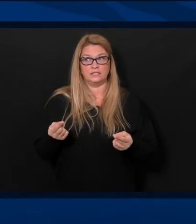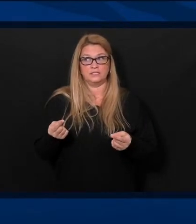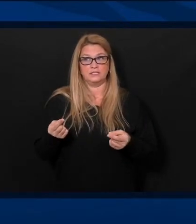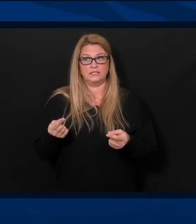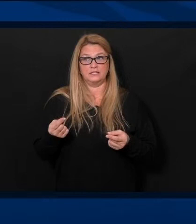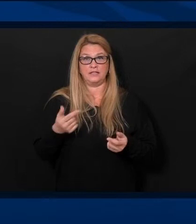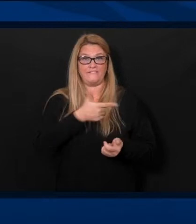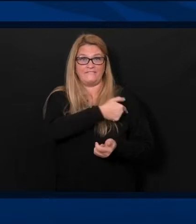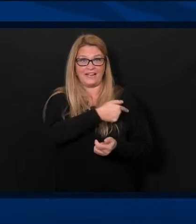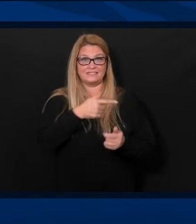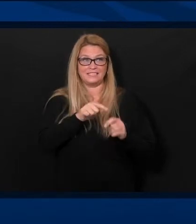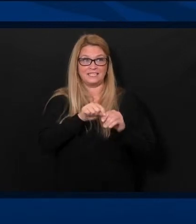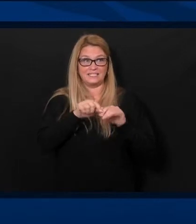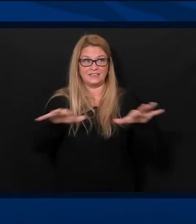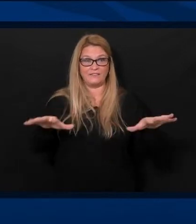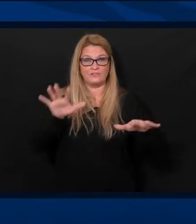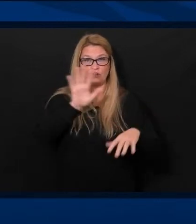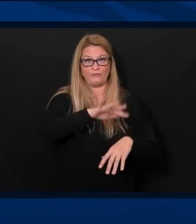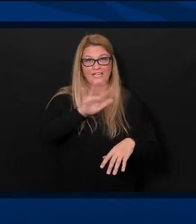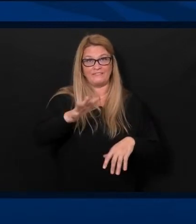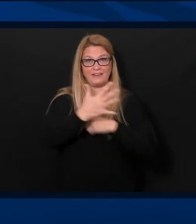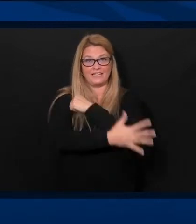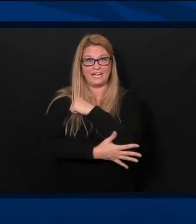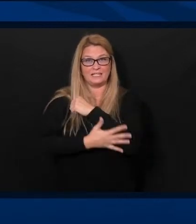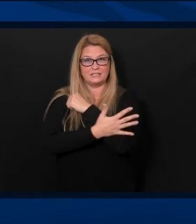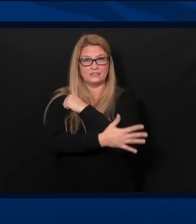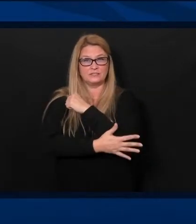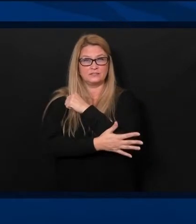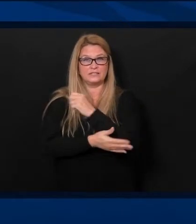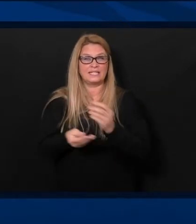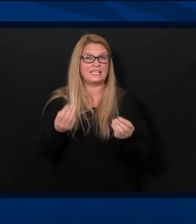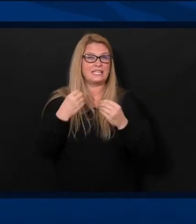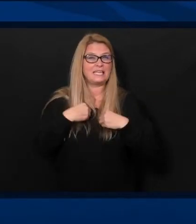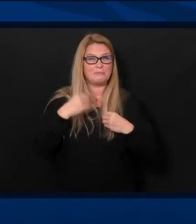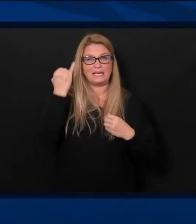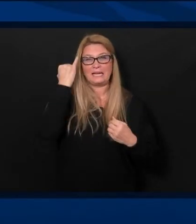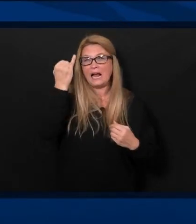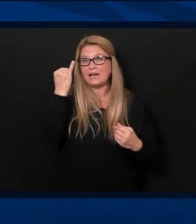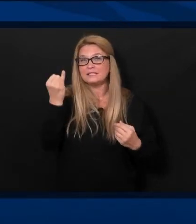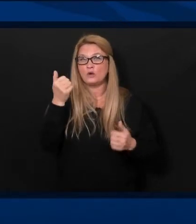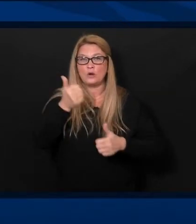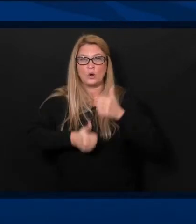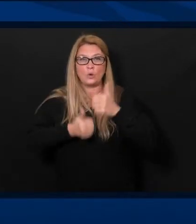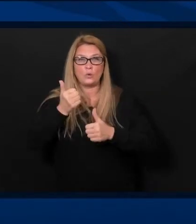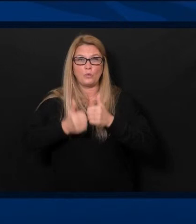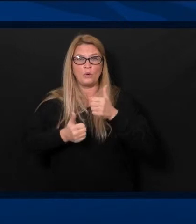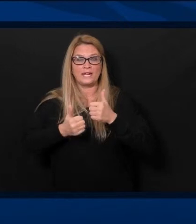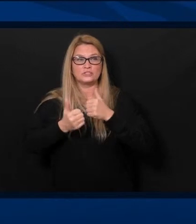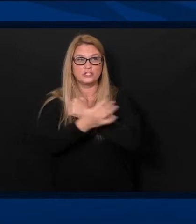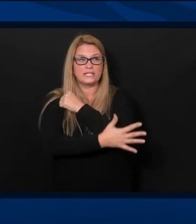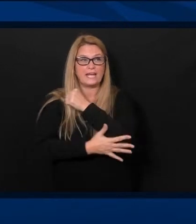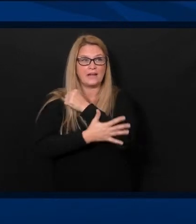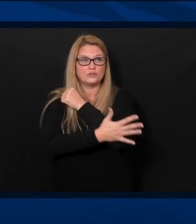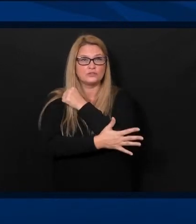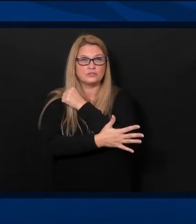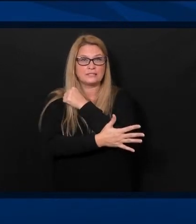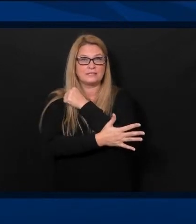vaccine distribution to all 55 counties, could you give me a sense of, which counties are